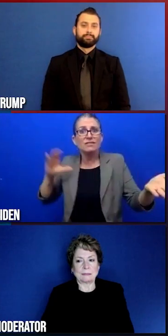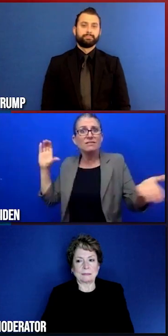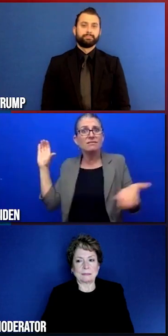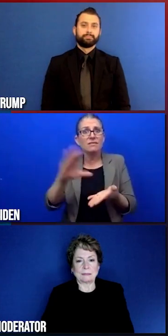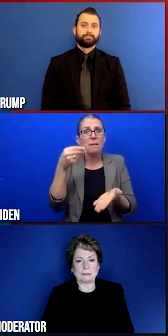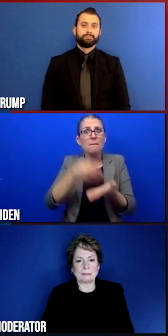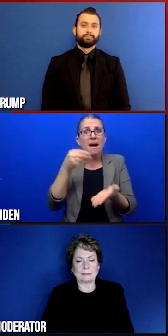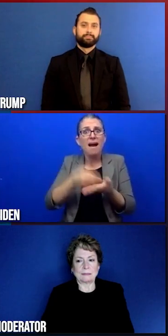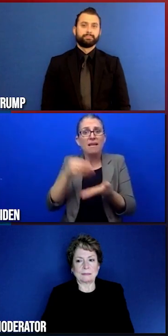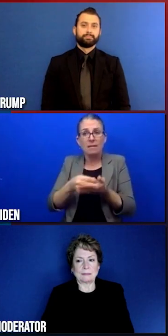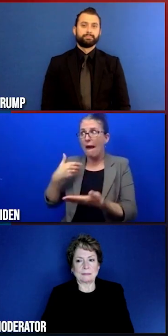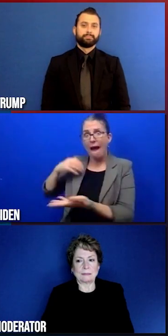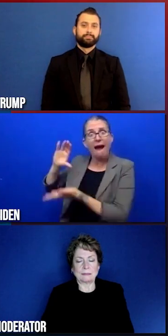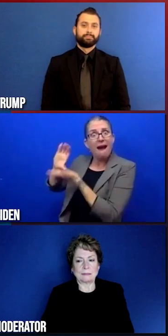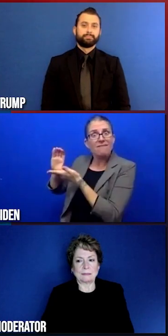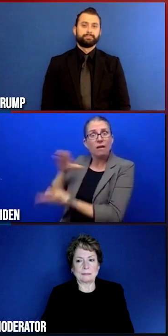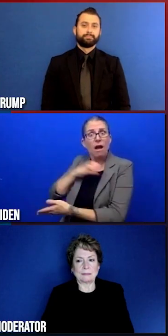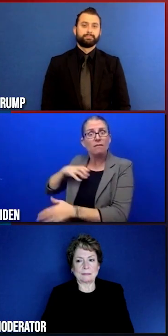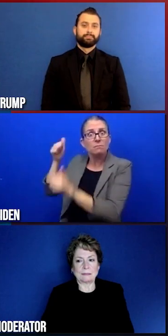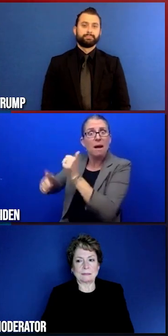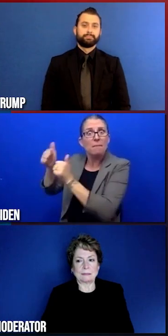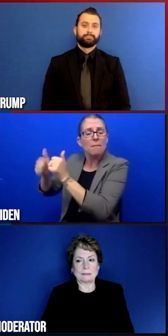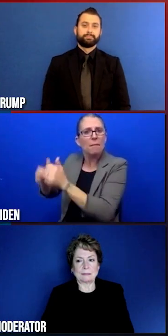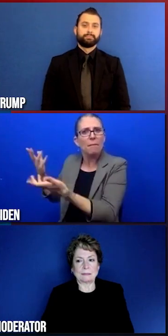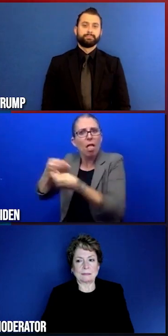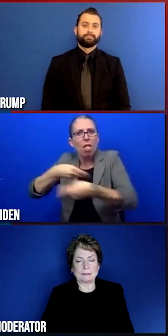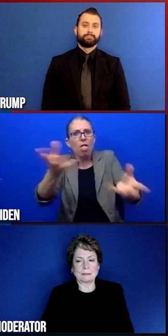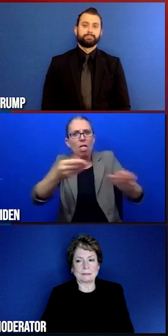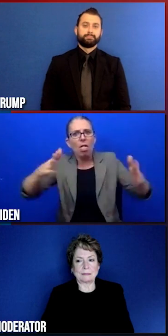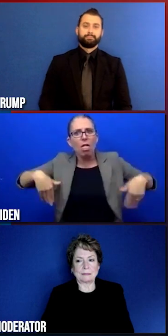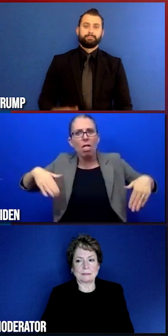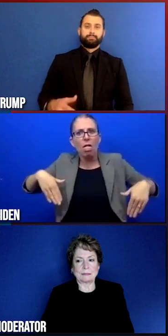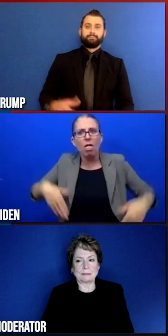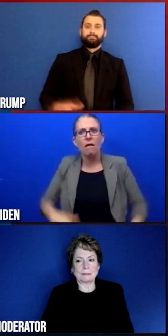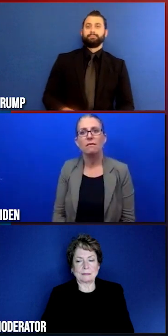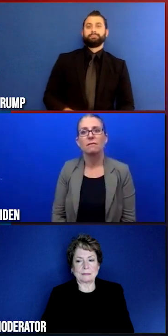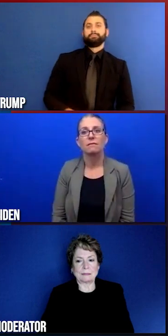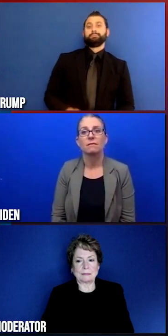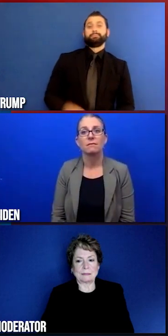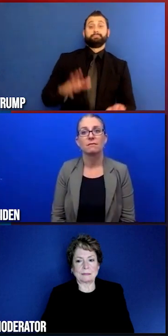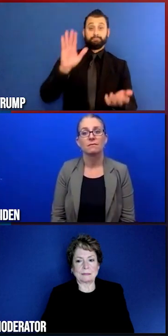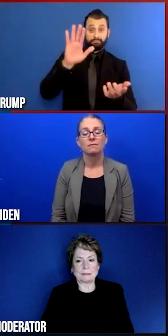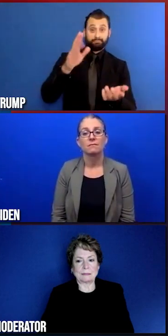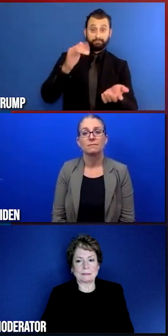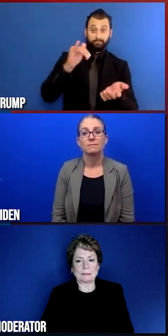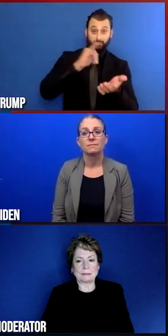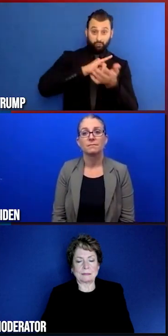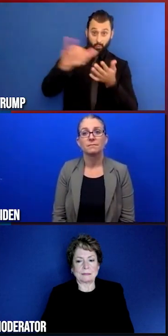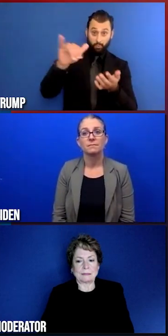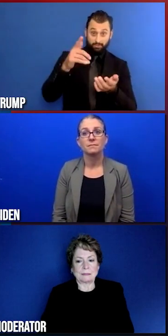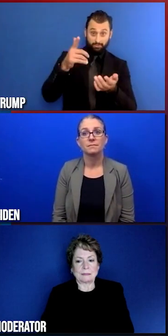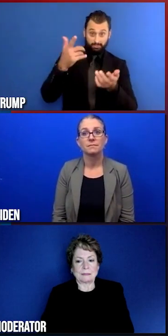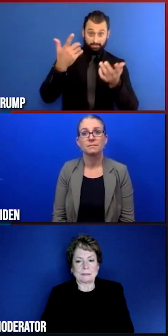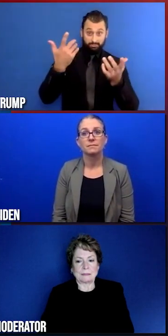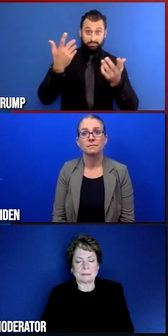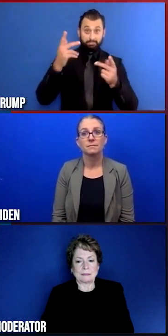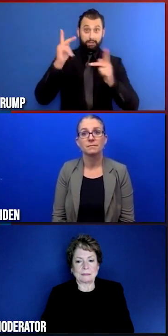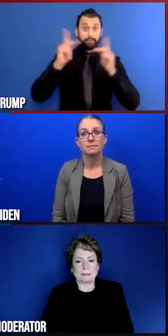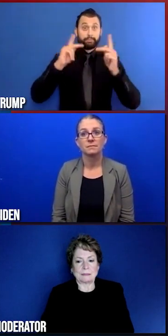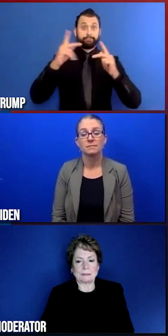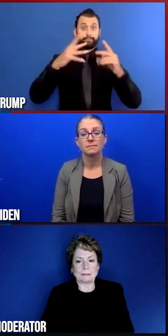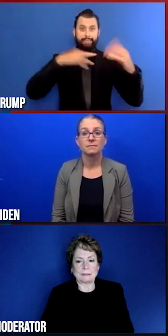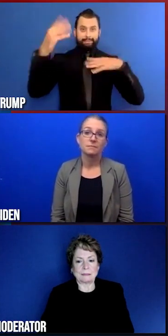New York has lost more than 40,000 people, 11,000 people in nursing homes. President Trump, what about... When you say